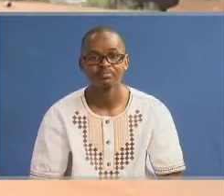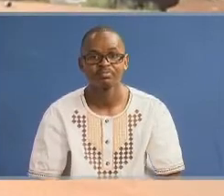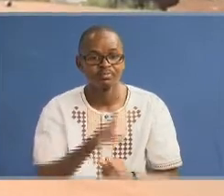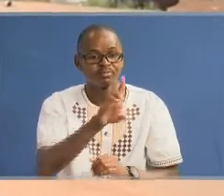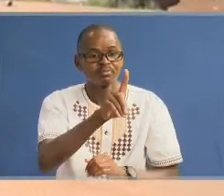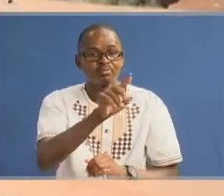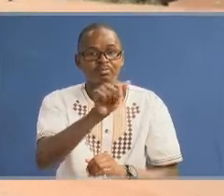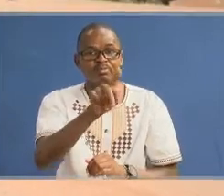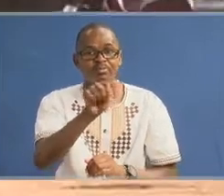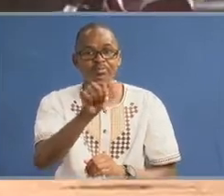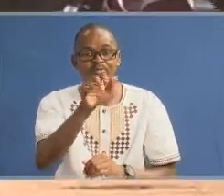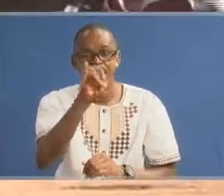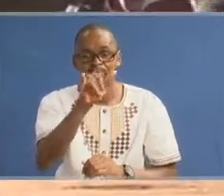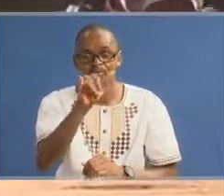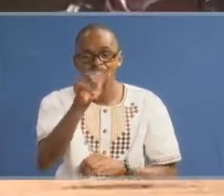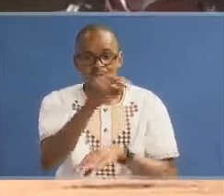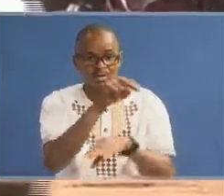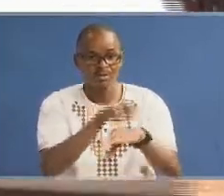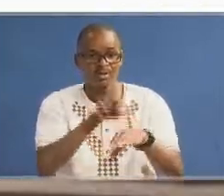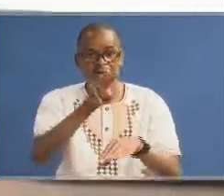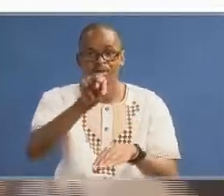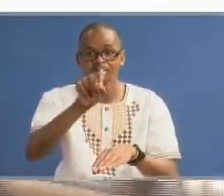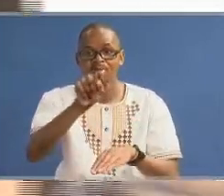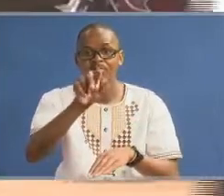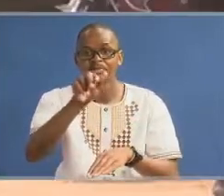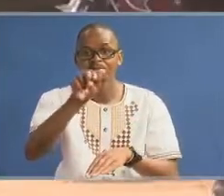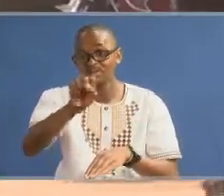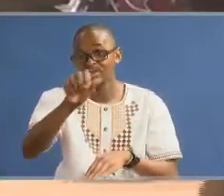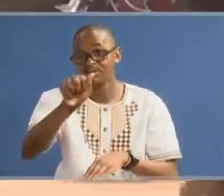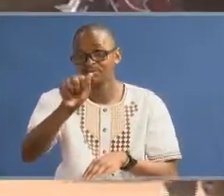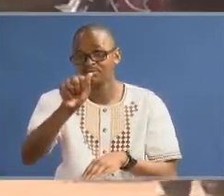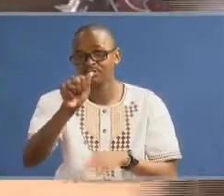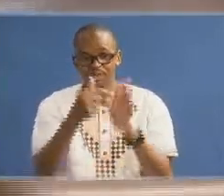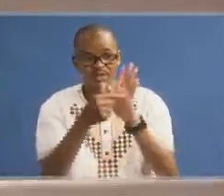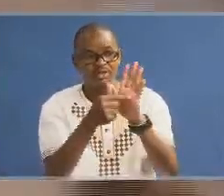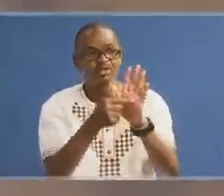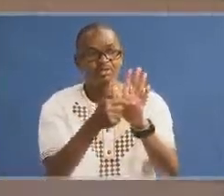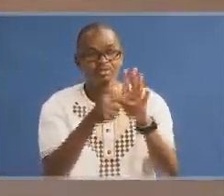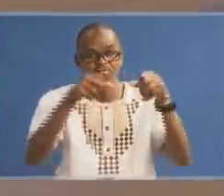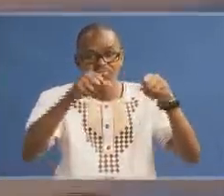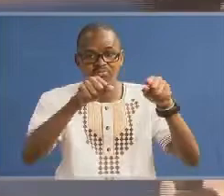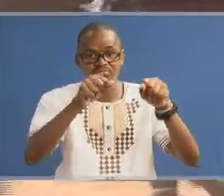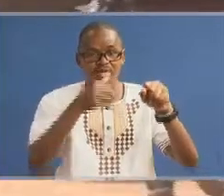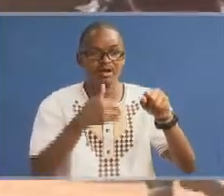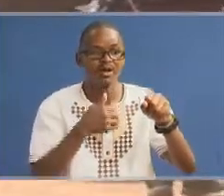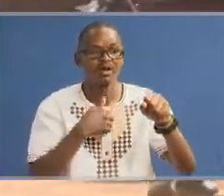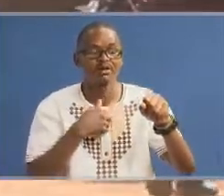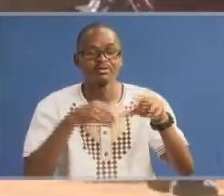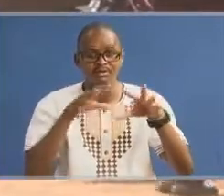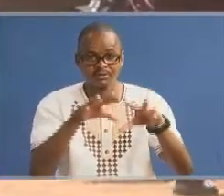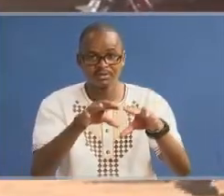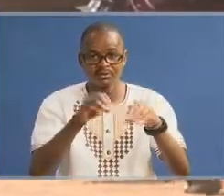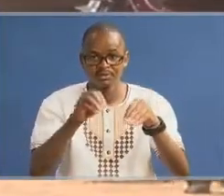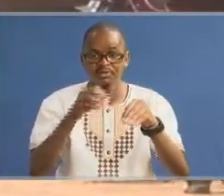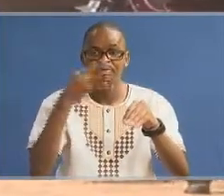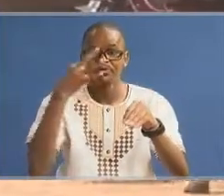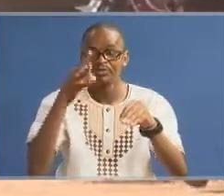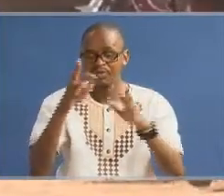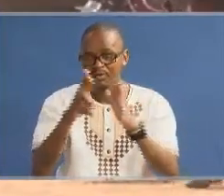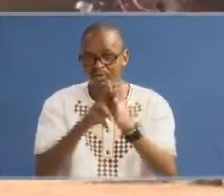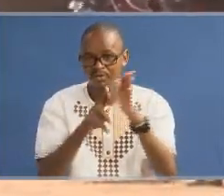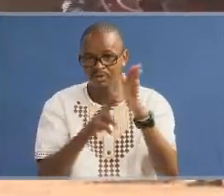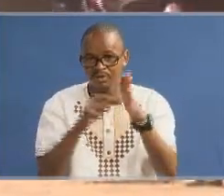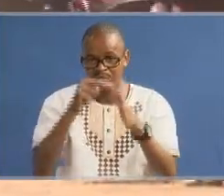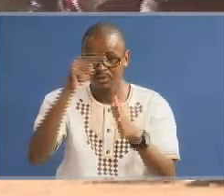Data by the National Transport and Safety Authority, NTSA, shows that motorcycles have retained an infamous record as